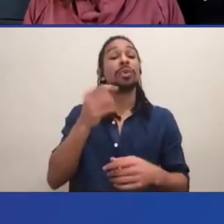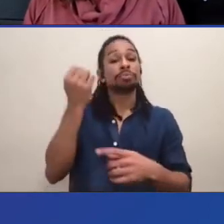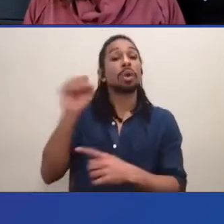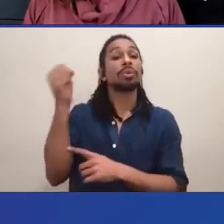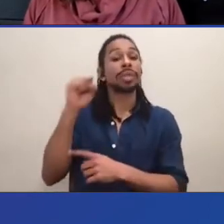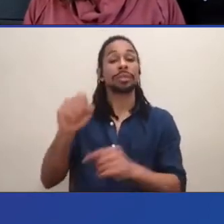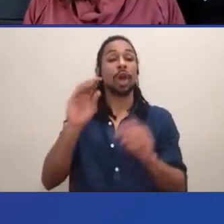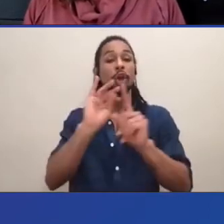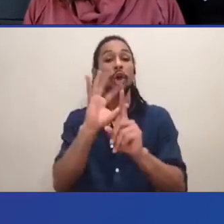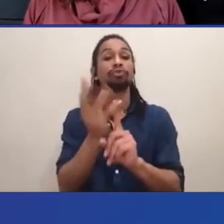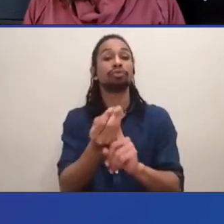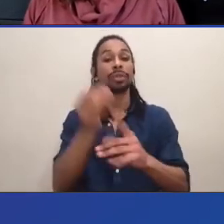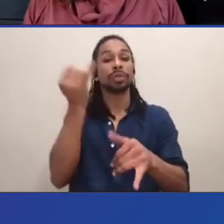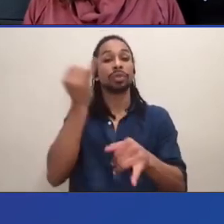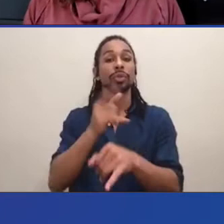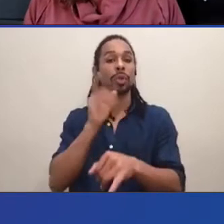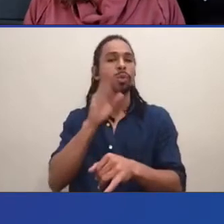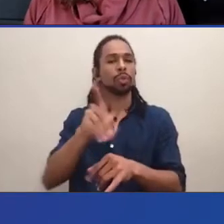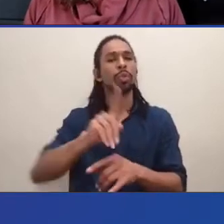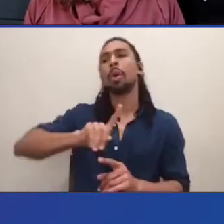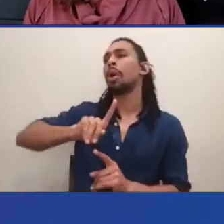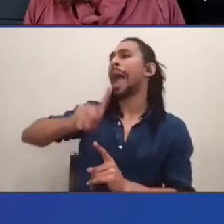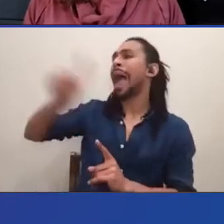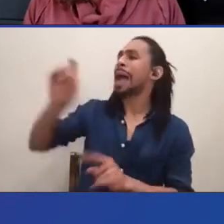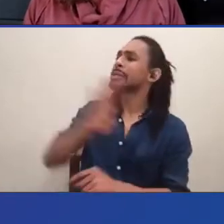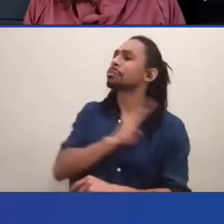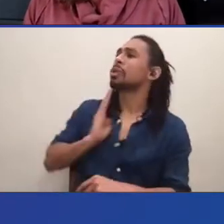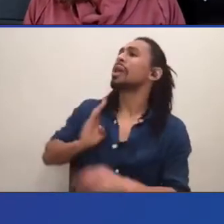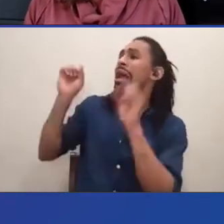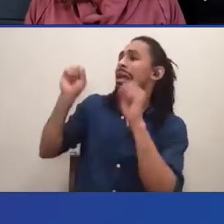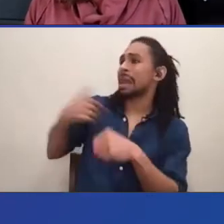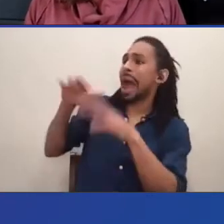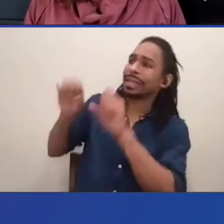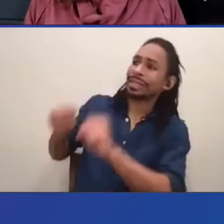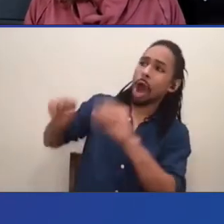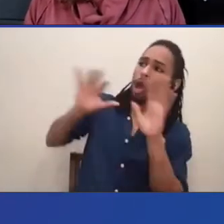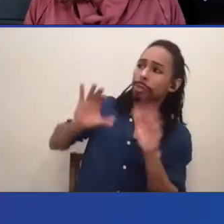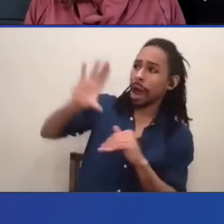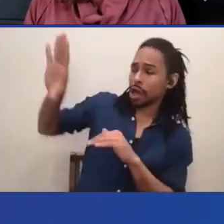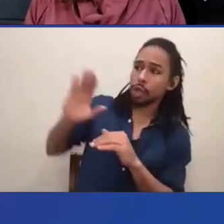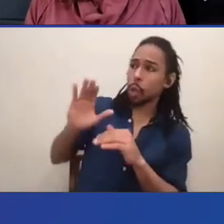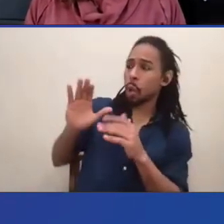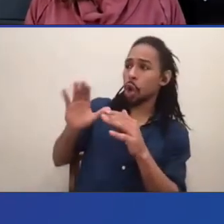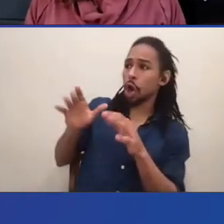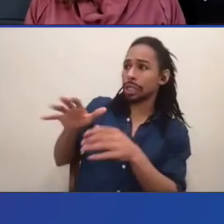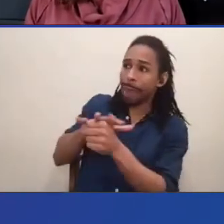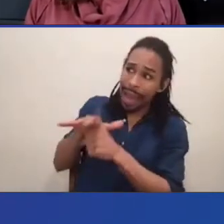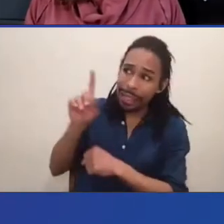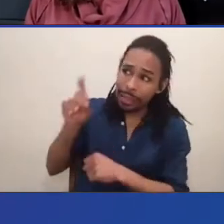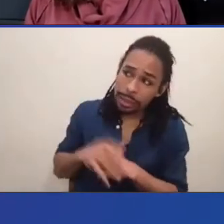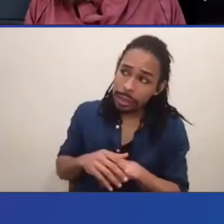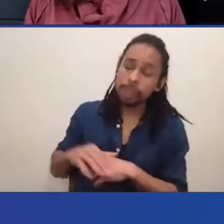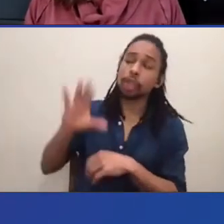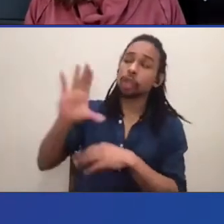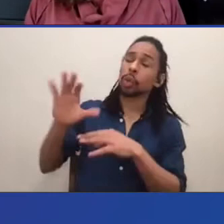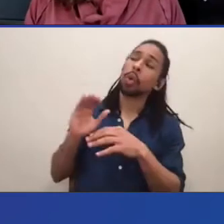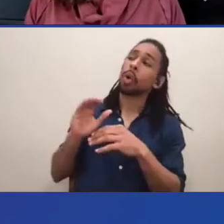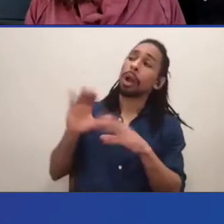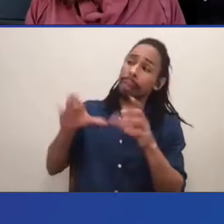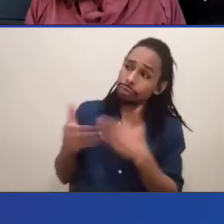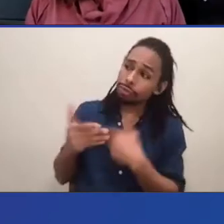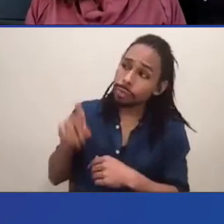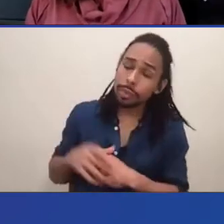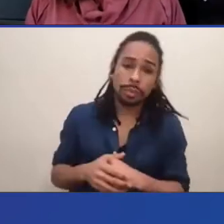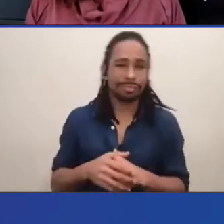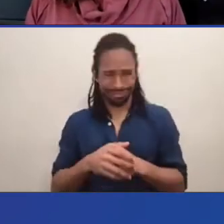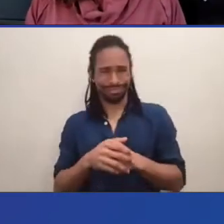go ask their board if you could deoccupy their galleries, to deoccupy their classrooms? They're gonna